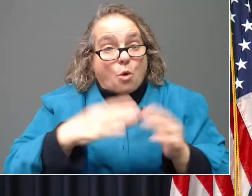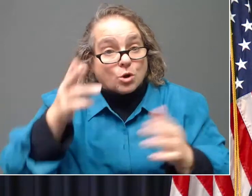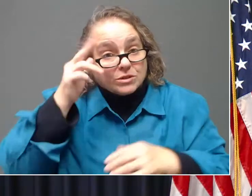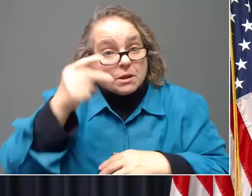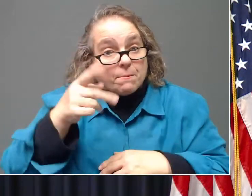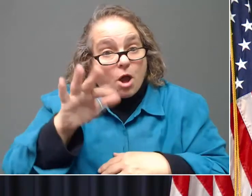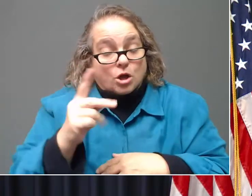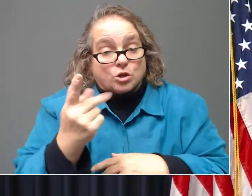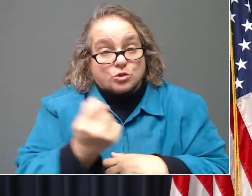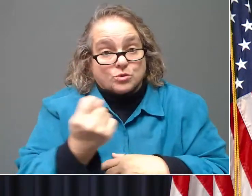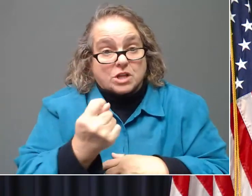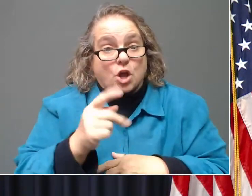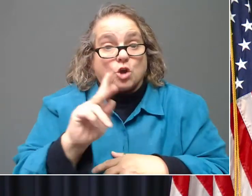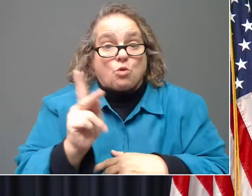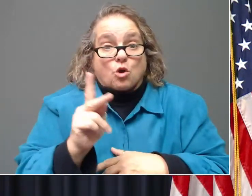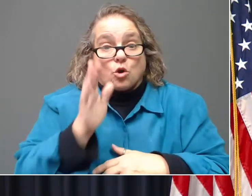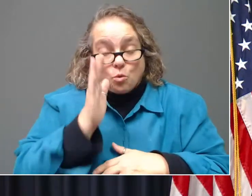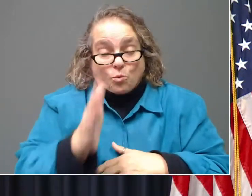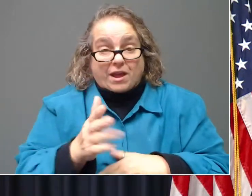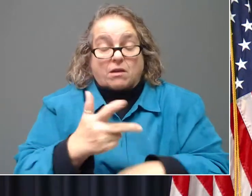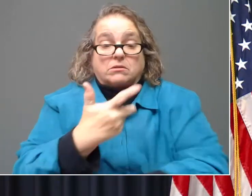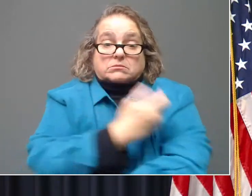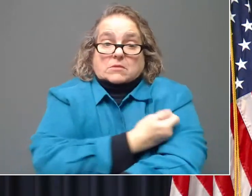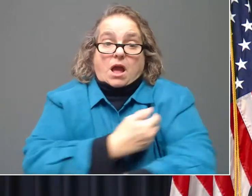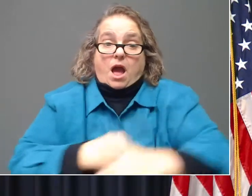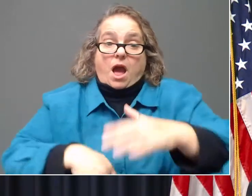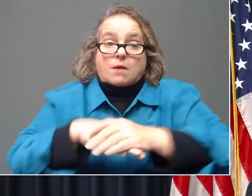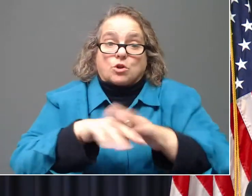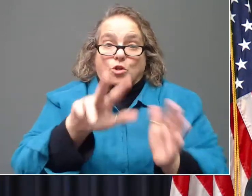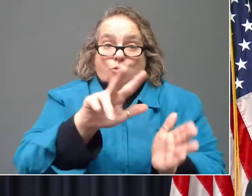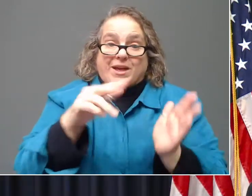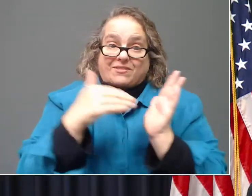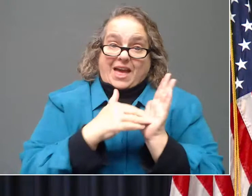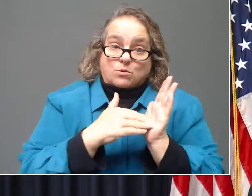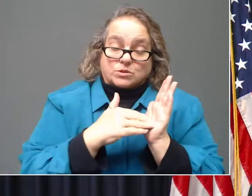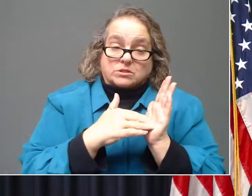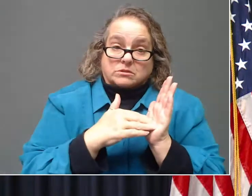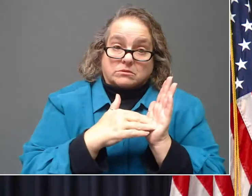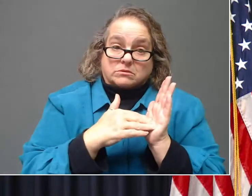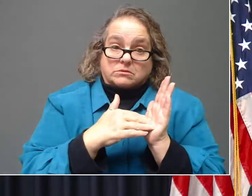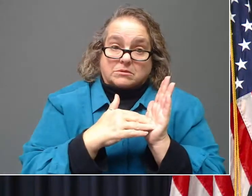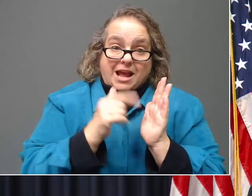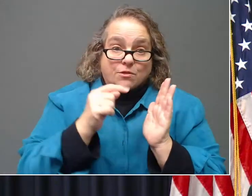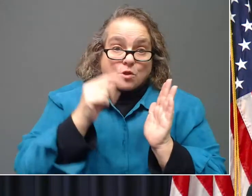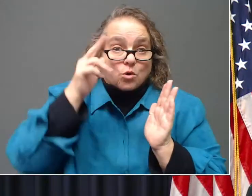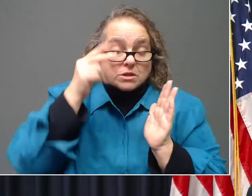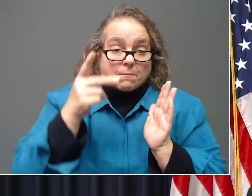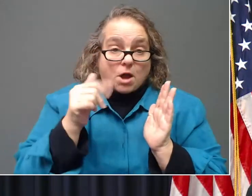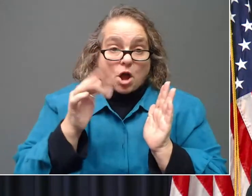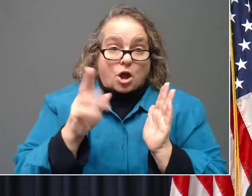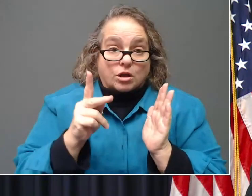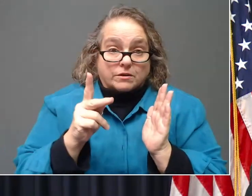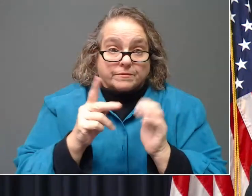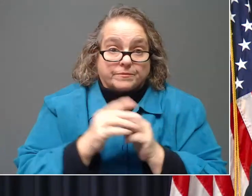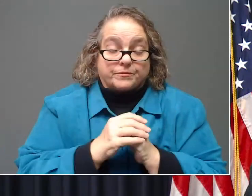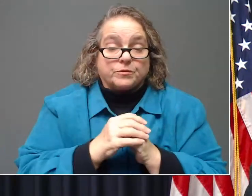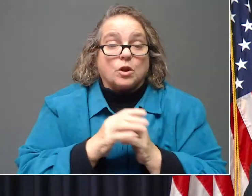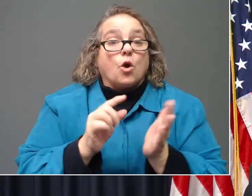3,000 doses at the horse park. Okay, so once you have an